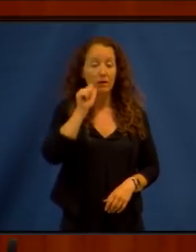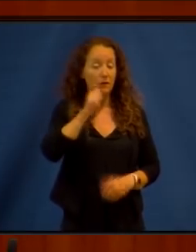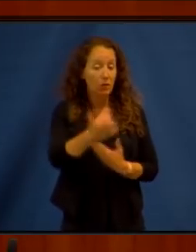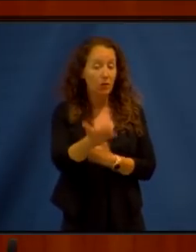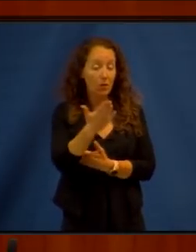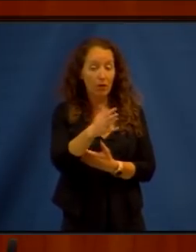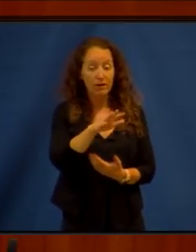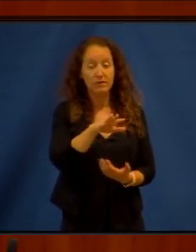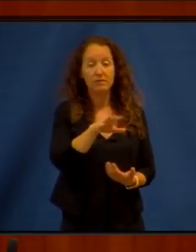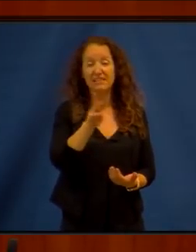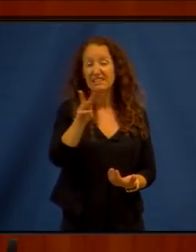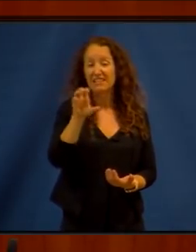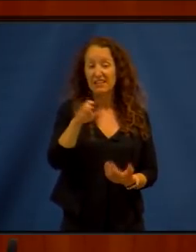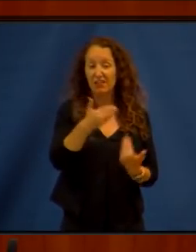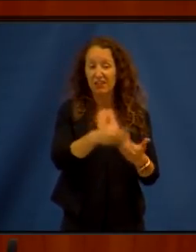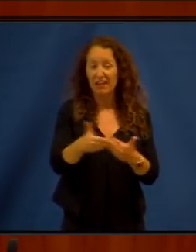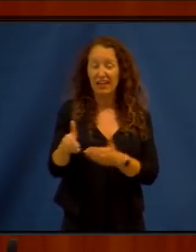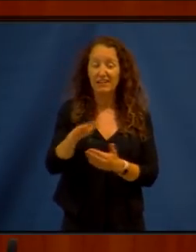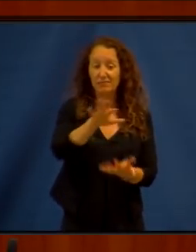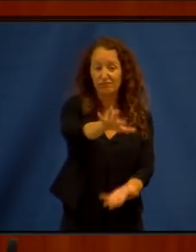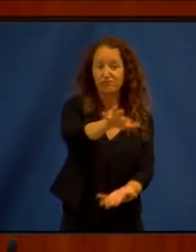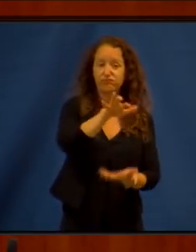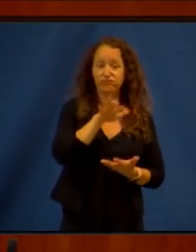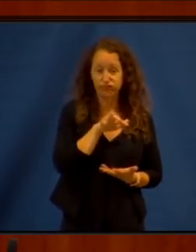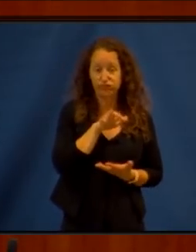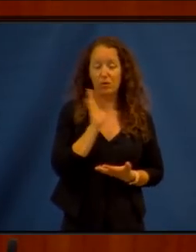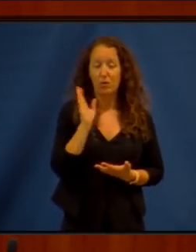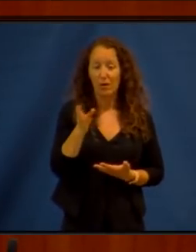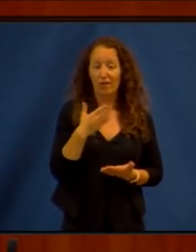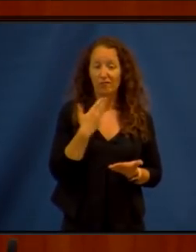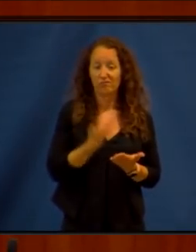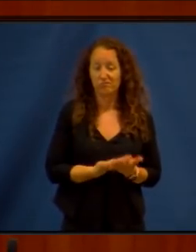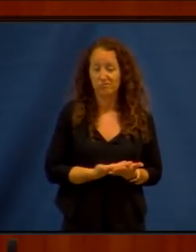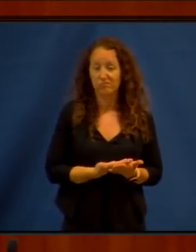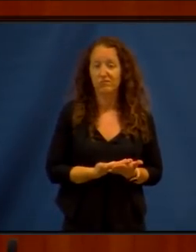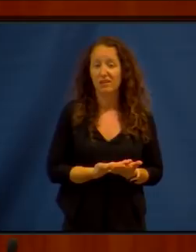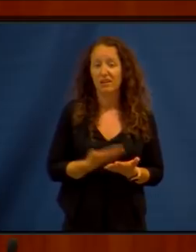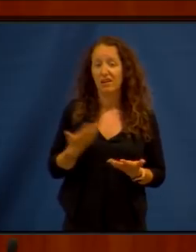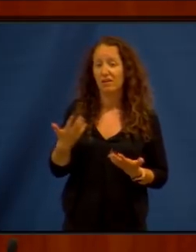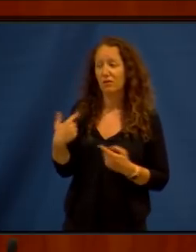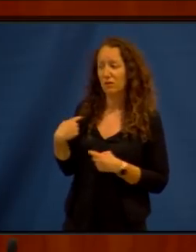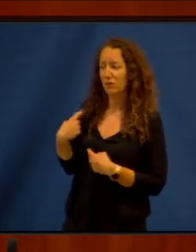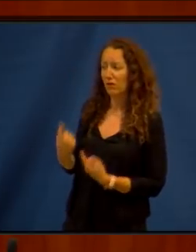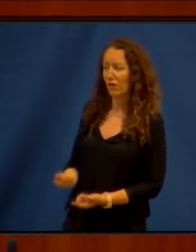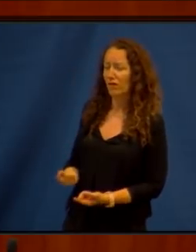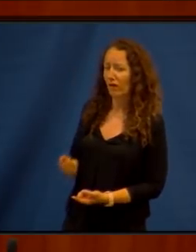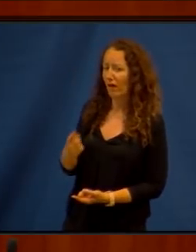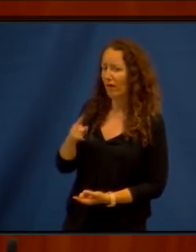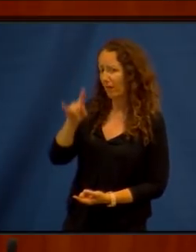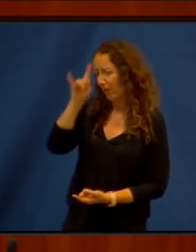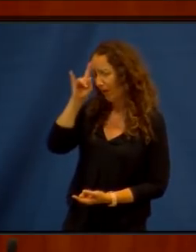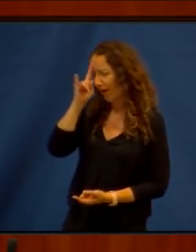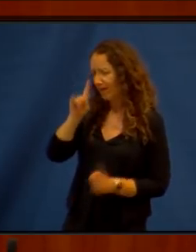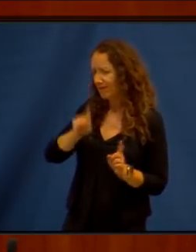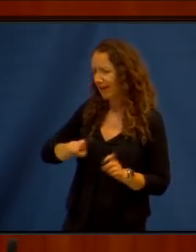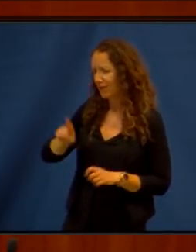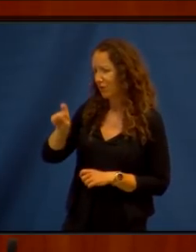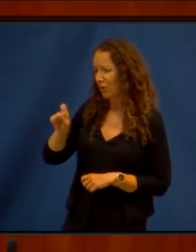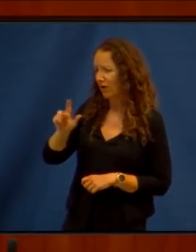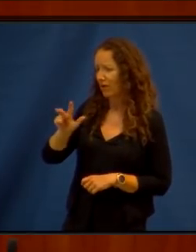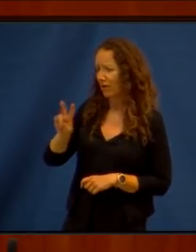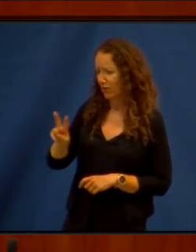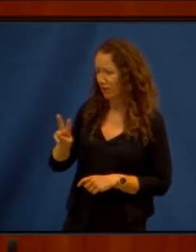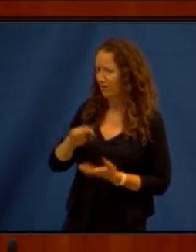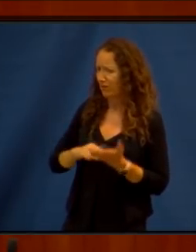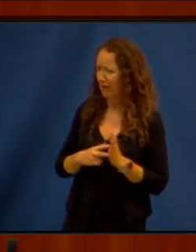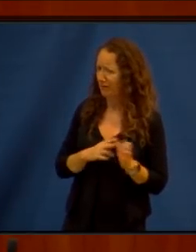morning, and we've only tested 132 so far over the last several weeks, so we'll have plenty